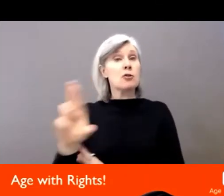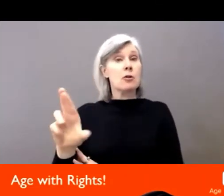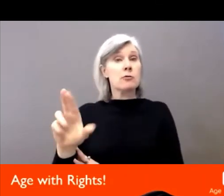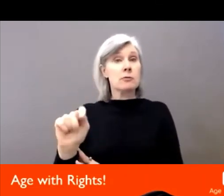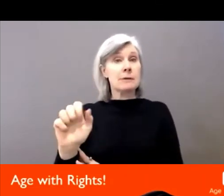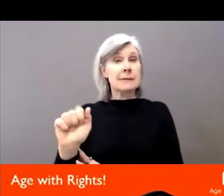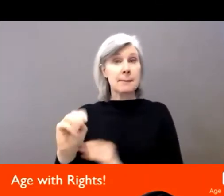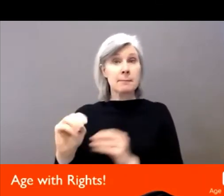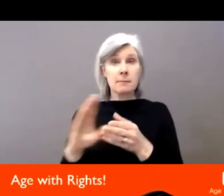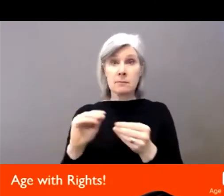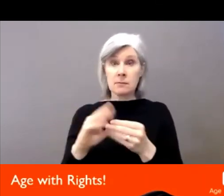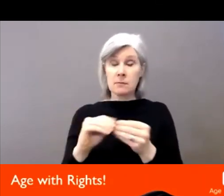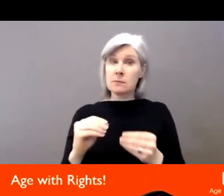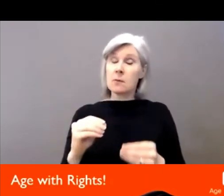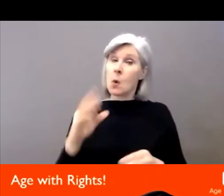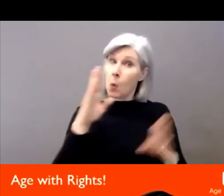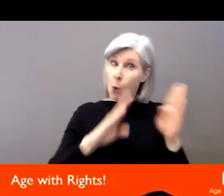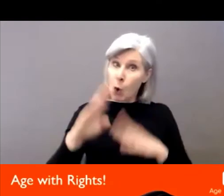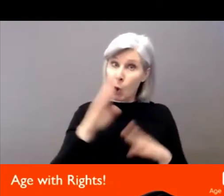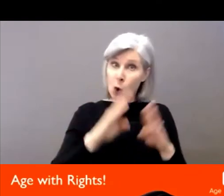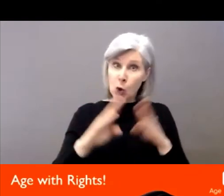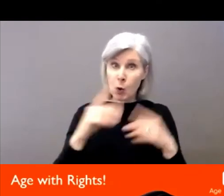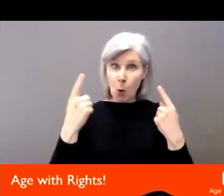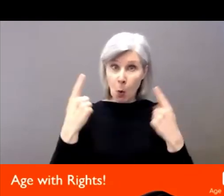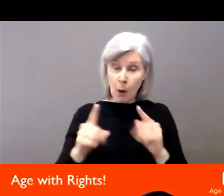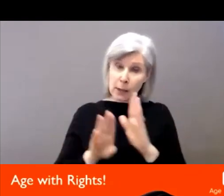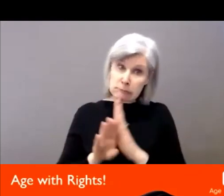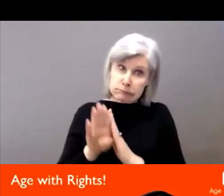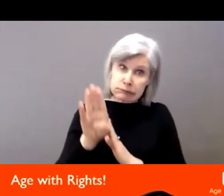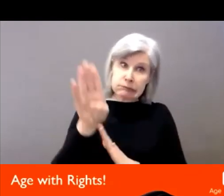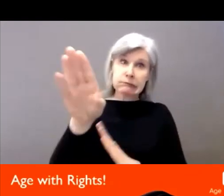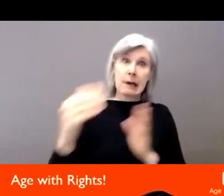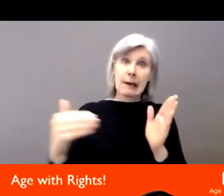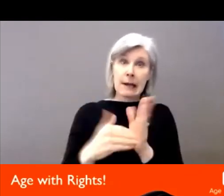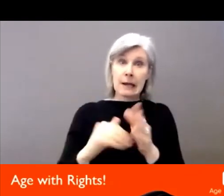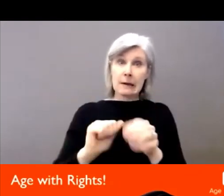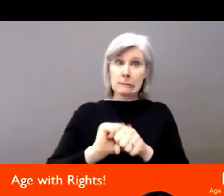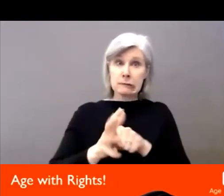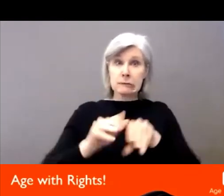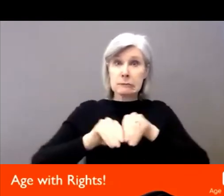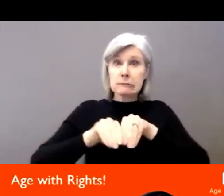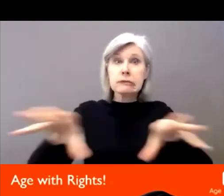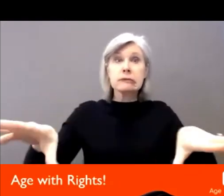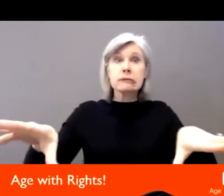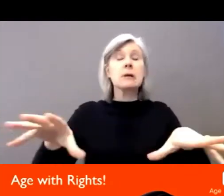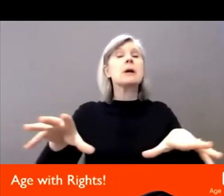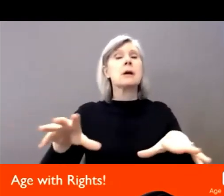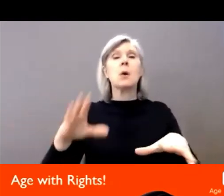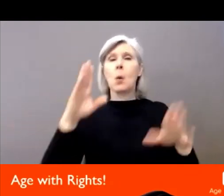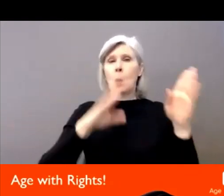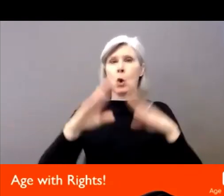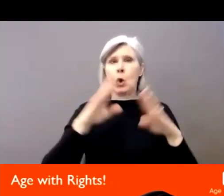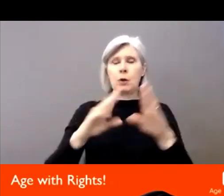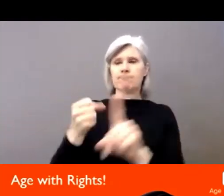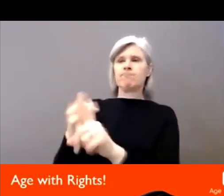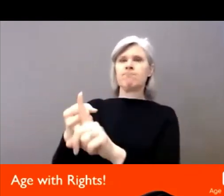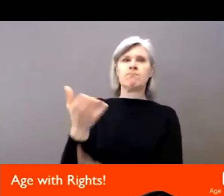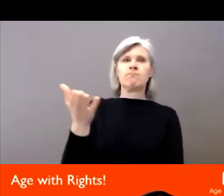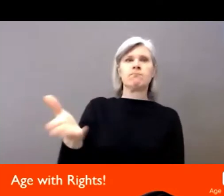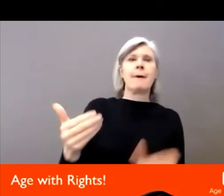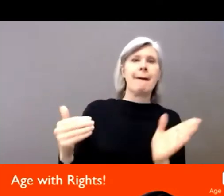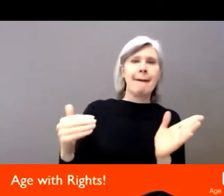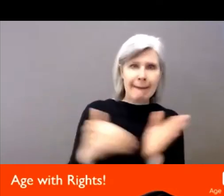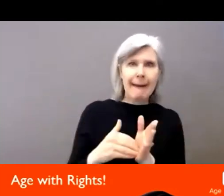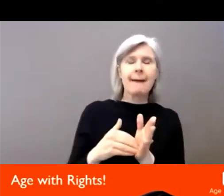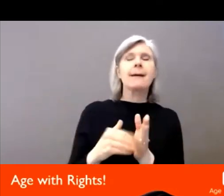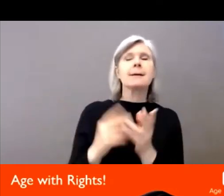and then there was a repeat of the huge impact on the older population again. Now, having listened to the experts today